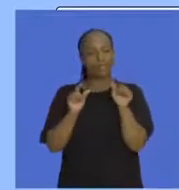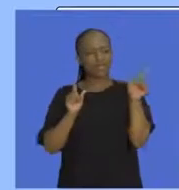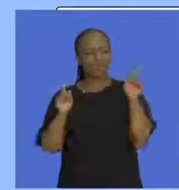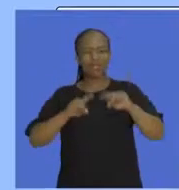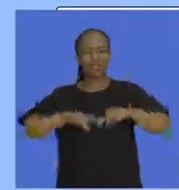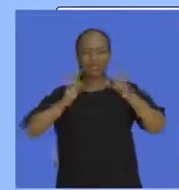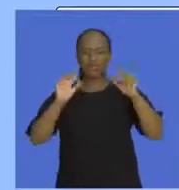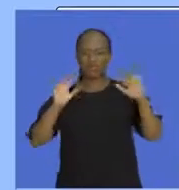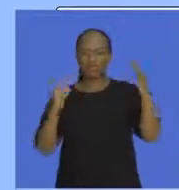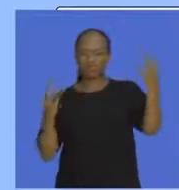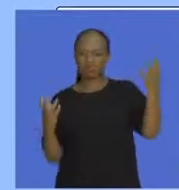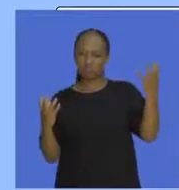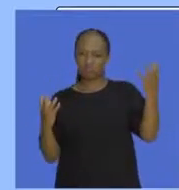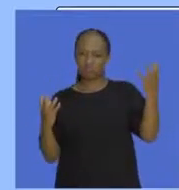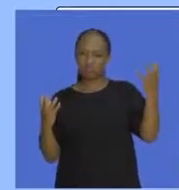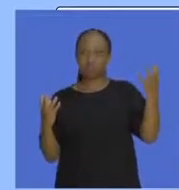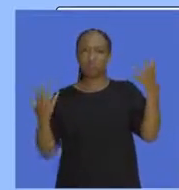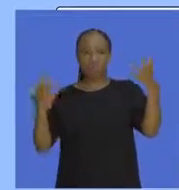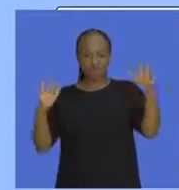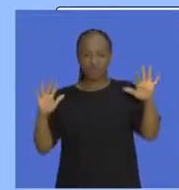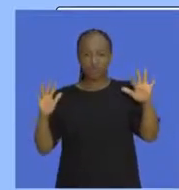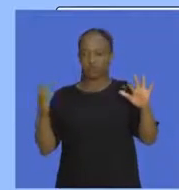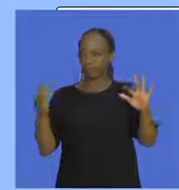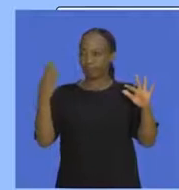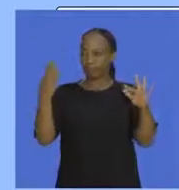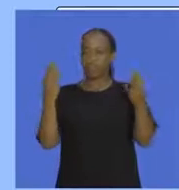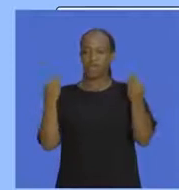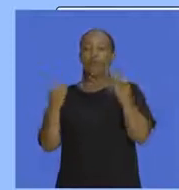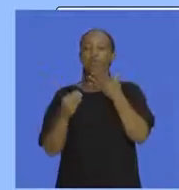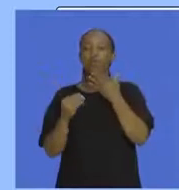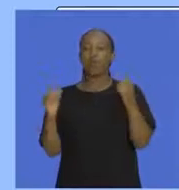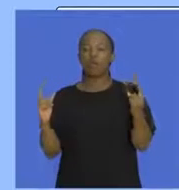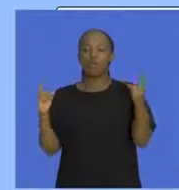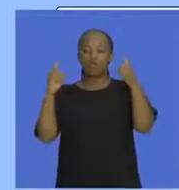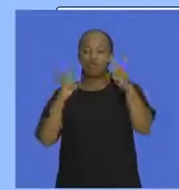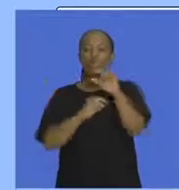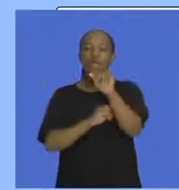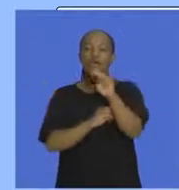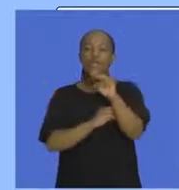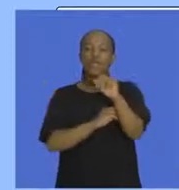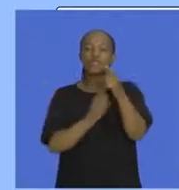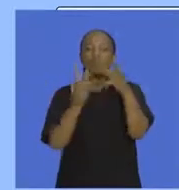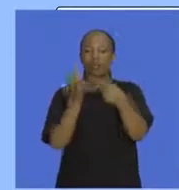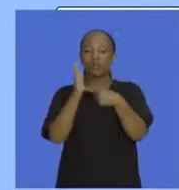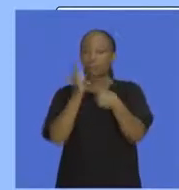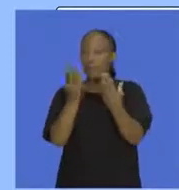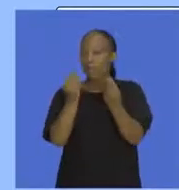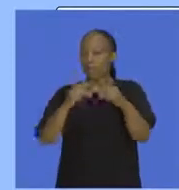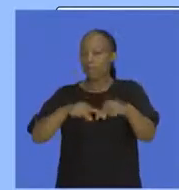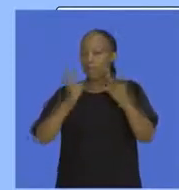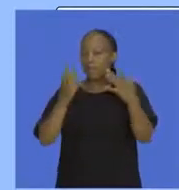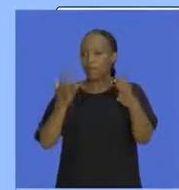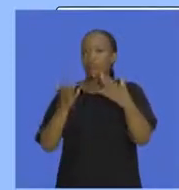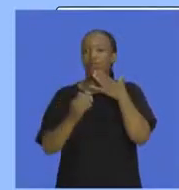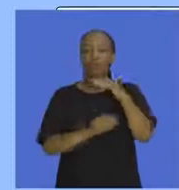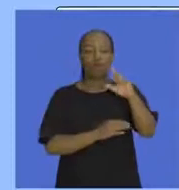one of them. The current readings are already shown by the ammeters connected, for the current that